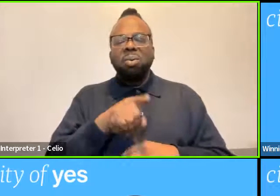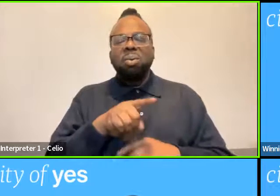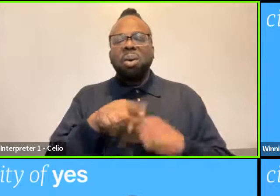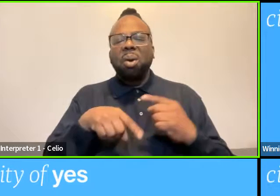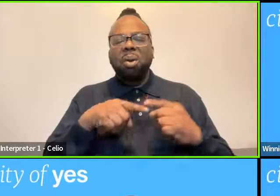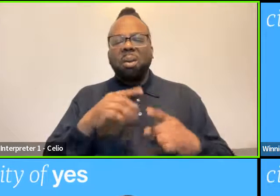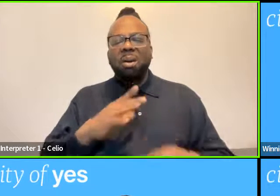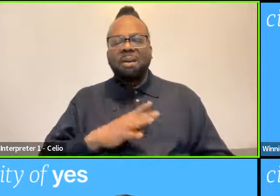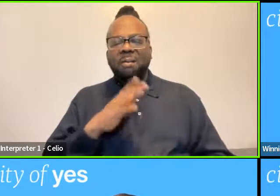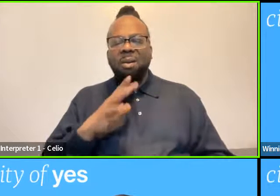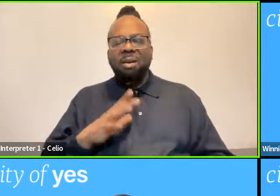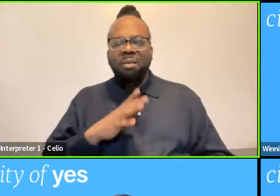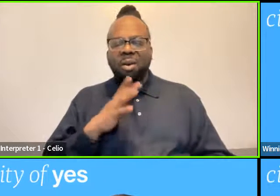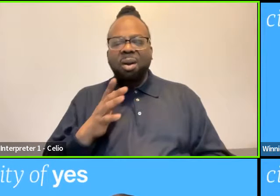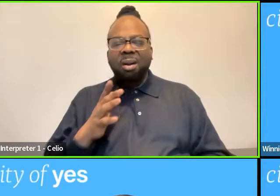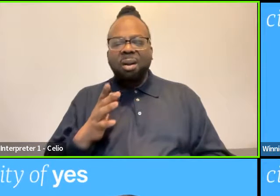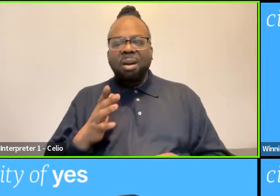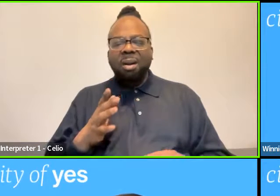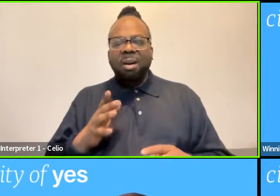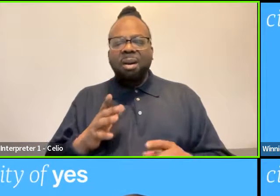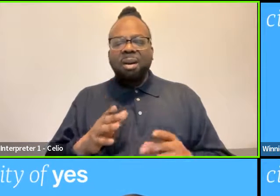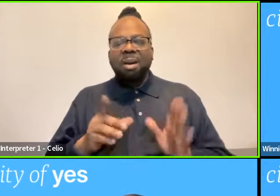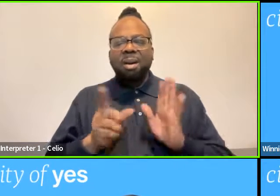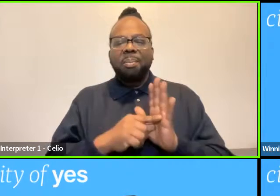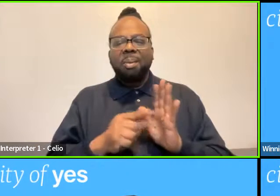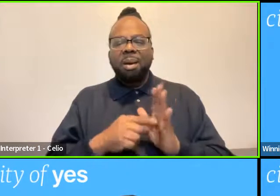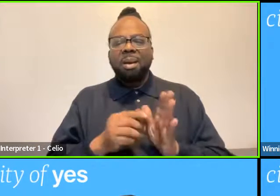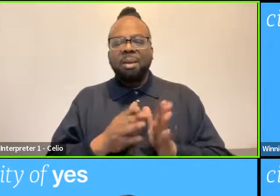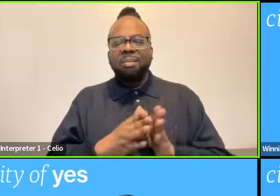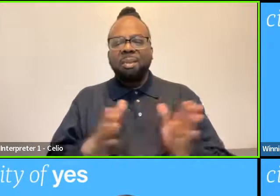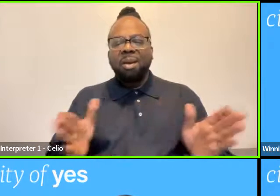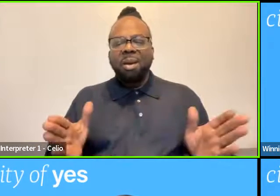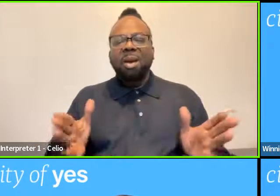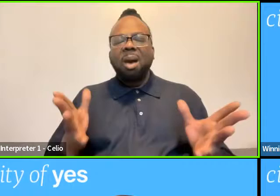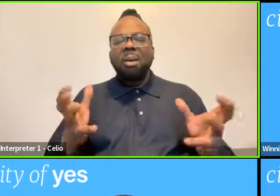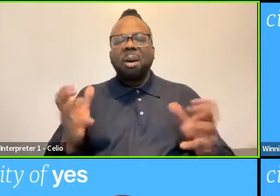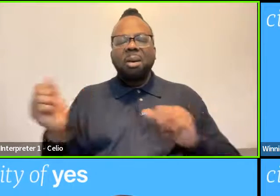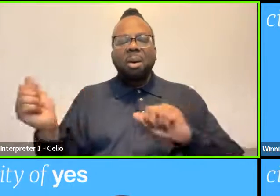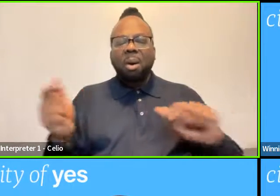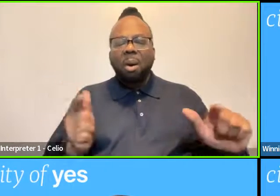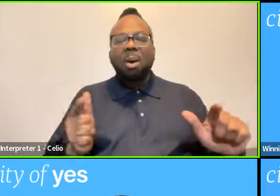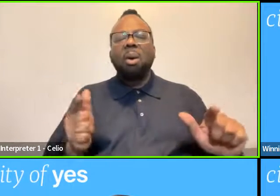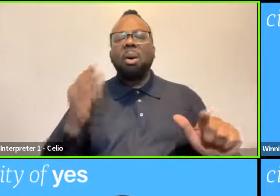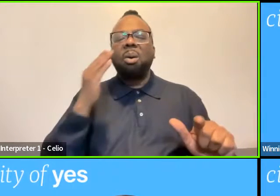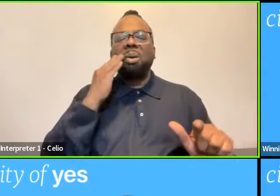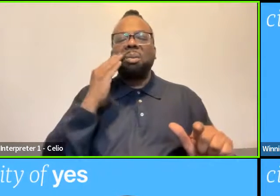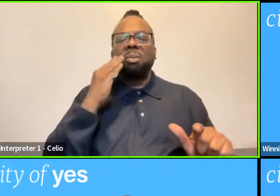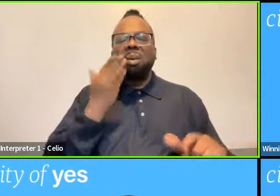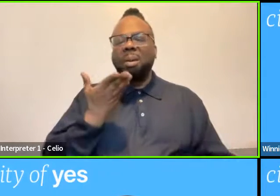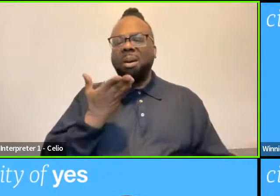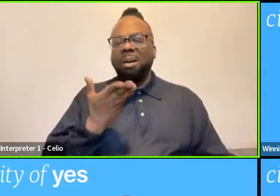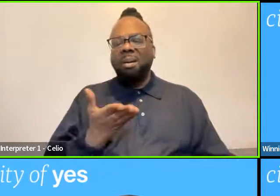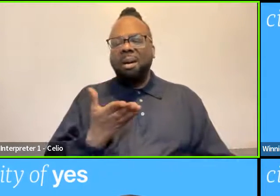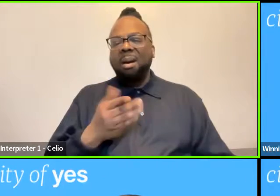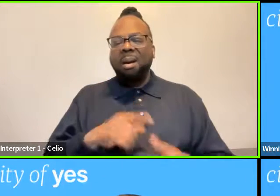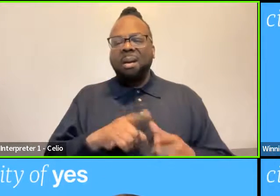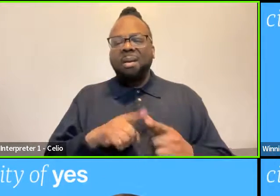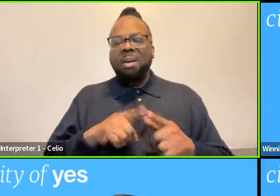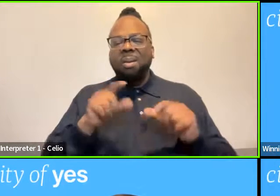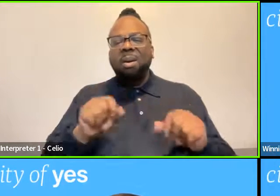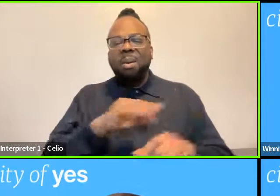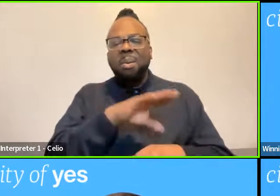formally enters into public review, that everybody's ready for it and that no one's surprised what's in it, so that we can have formal public engagement at that time